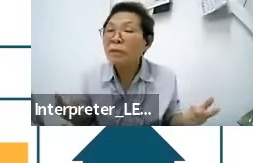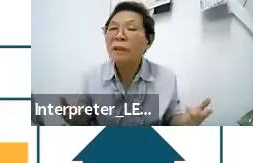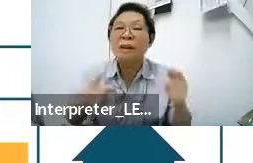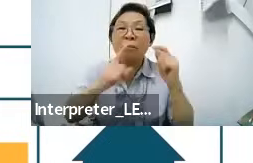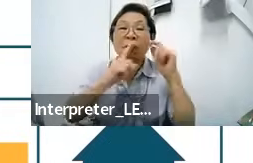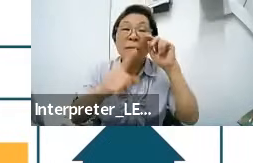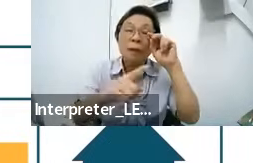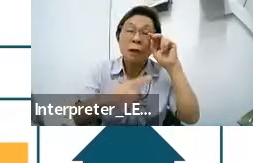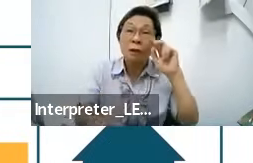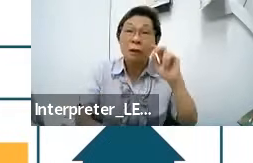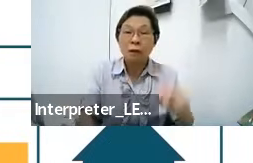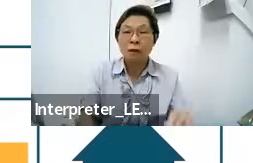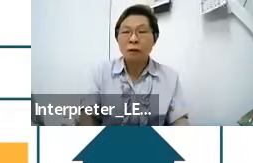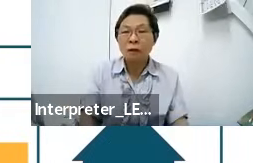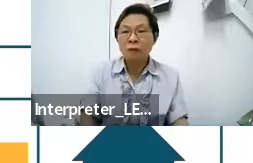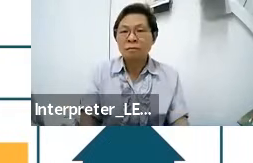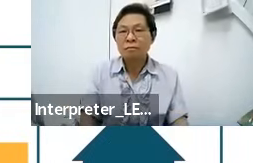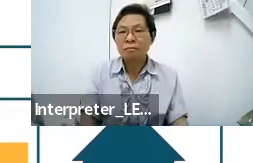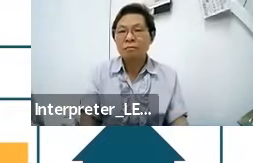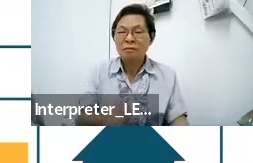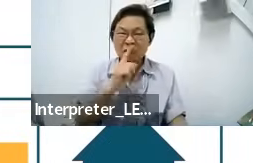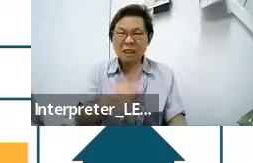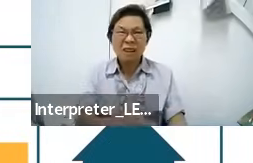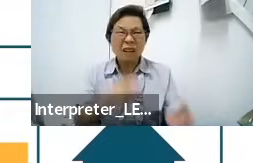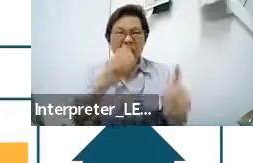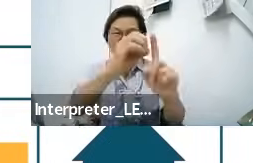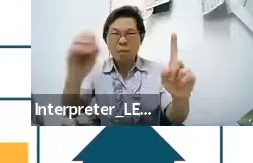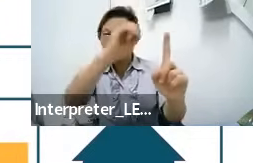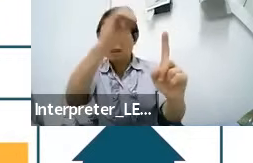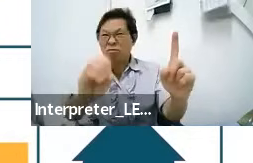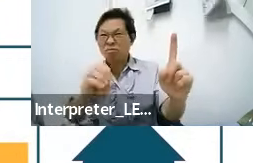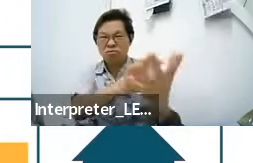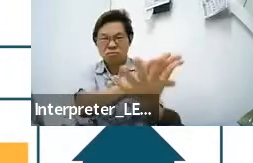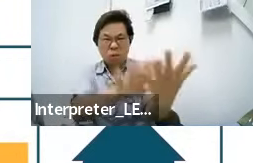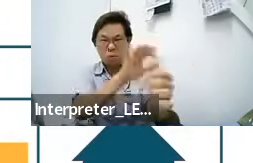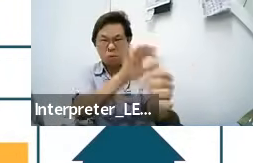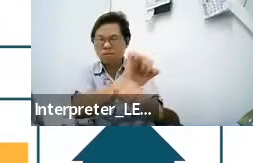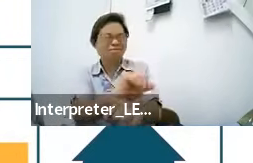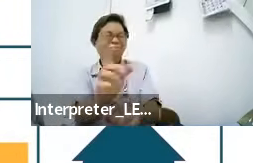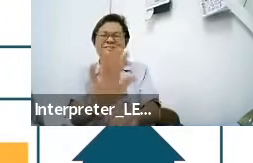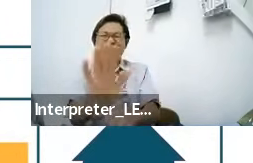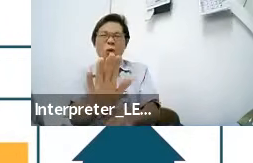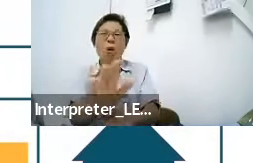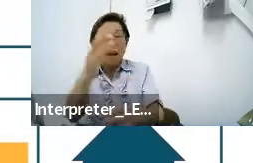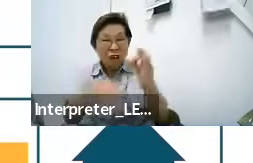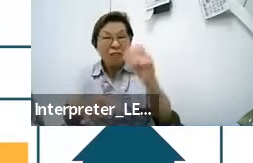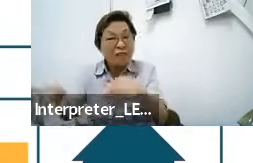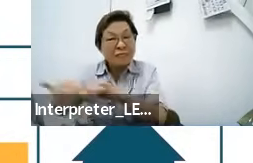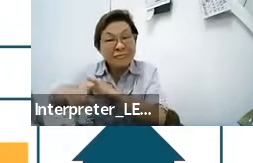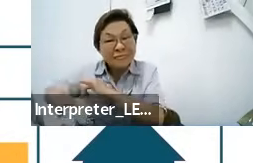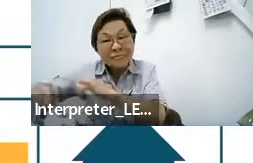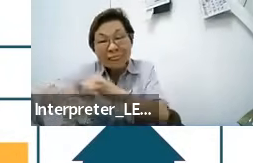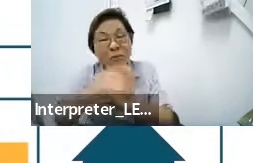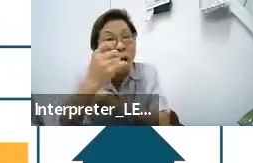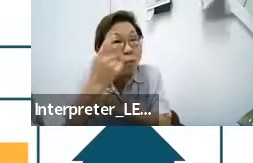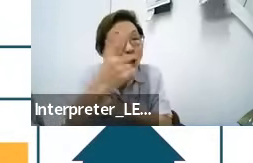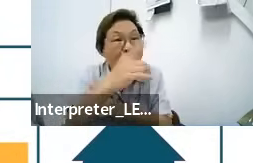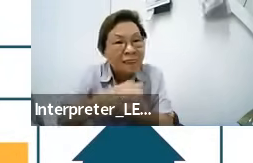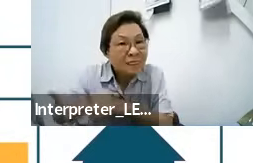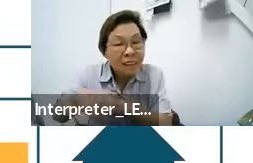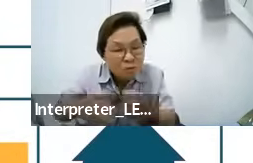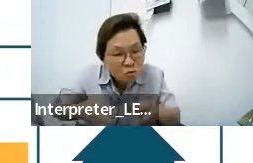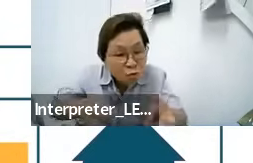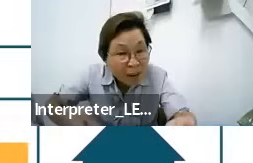Definitely, this is not the perfect framework, but if we have the same understanding, same track,